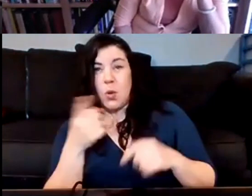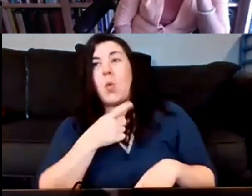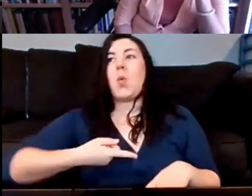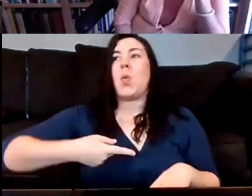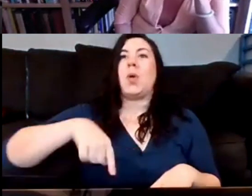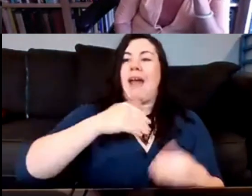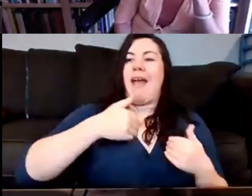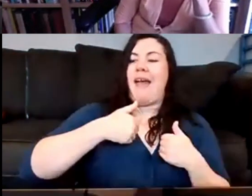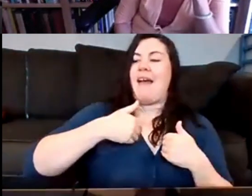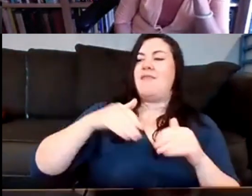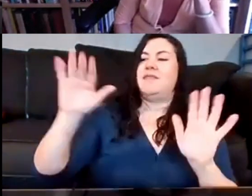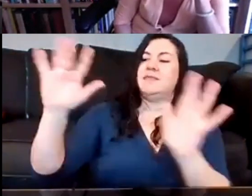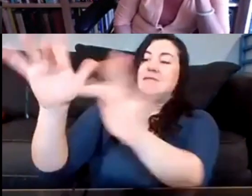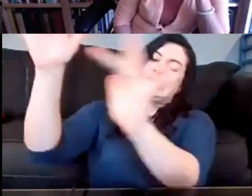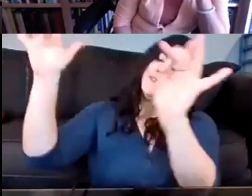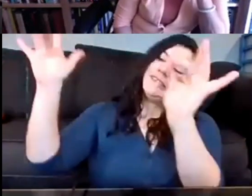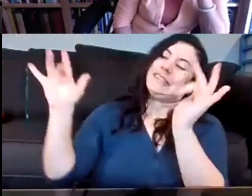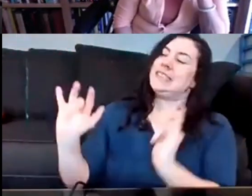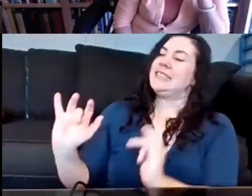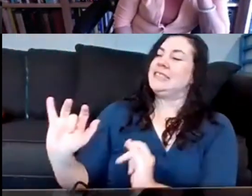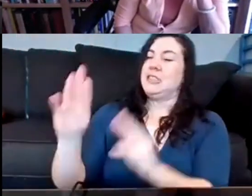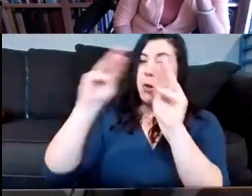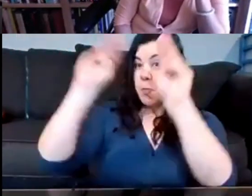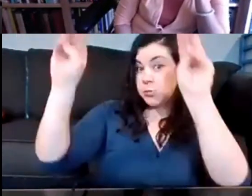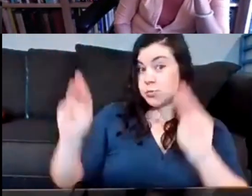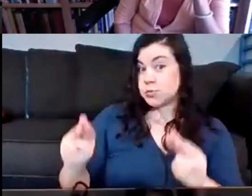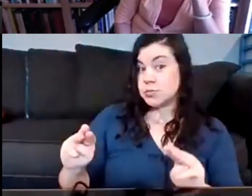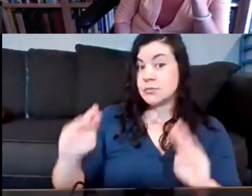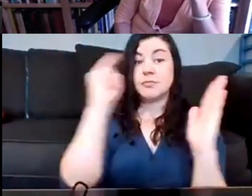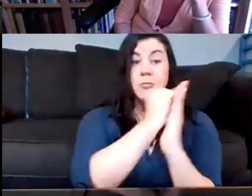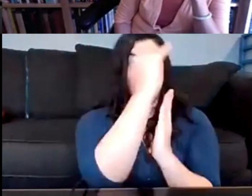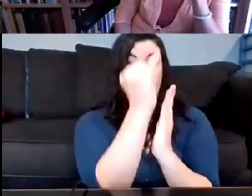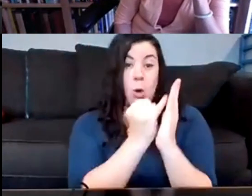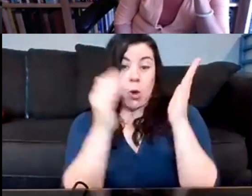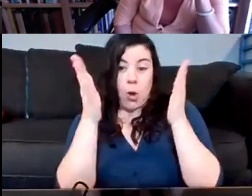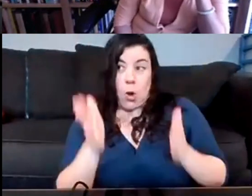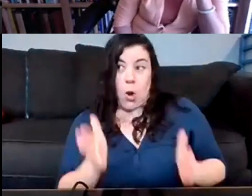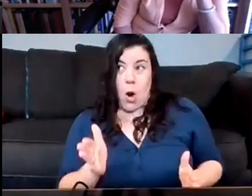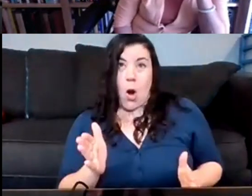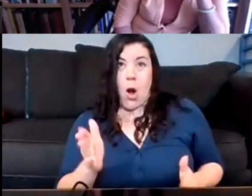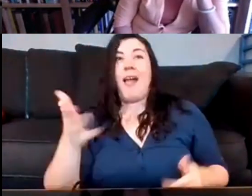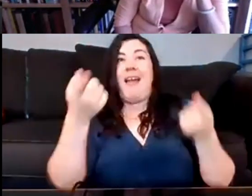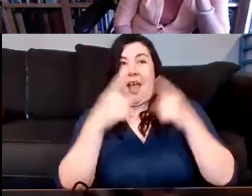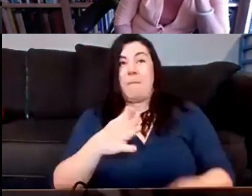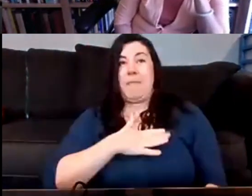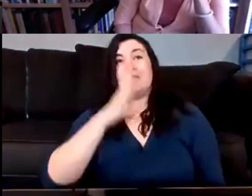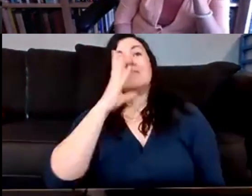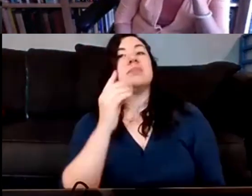aura, right? Not just of the museum, but the aura of the artist, right? I found in conversations, I found myself